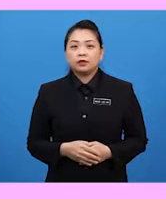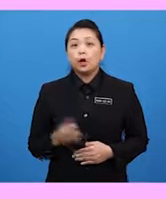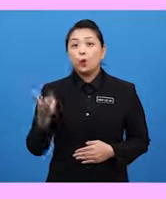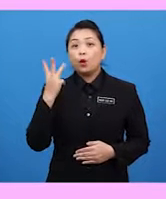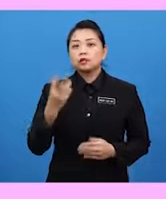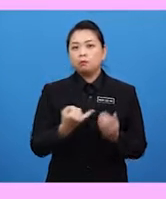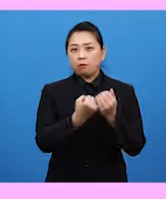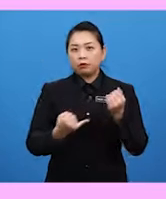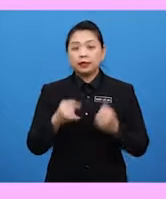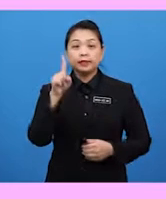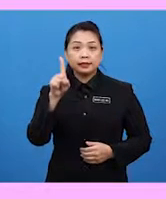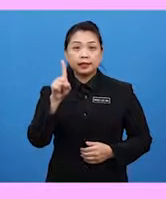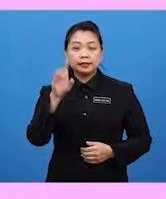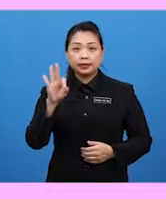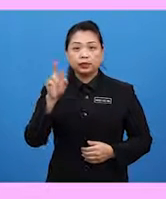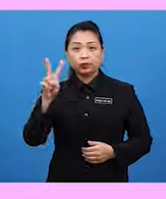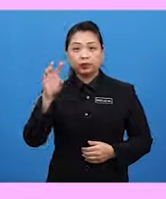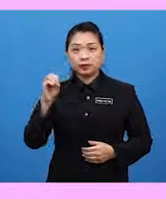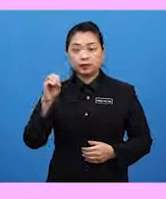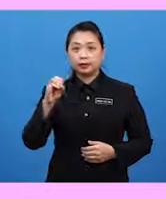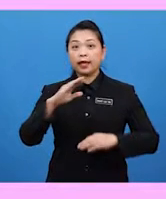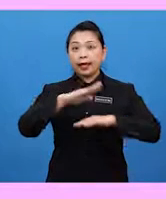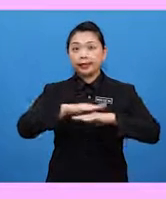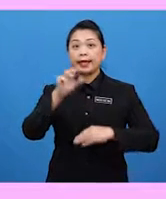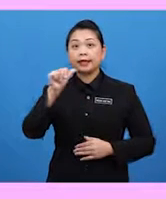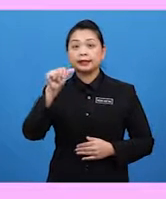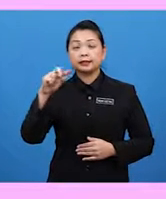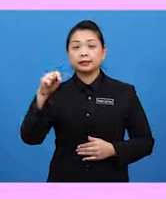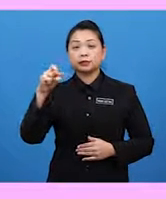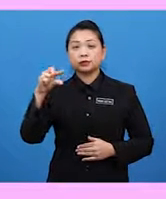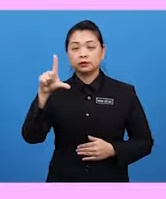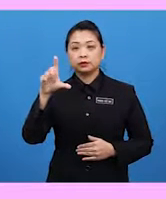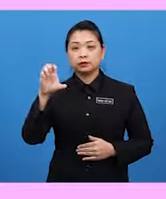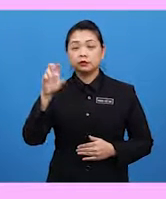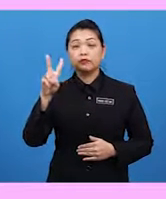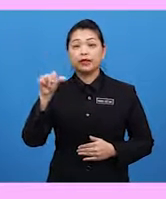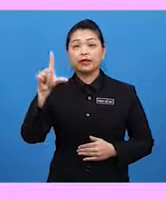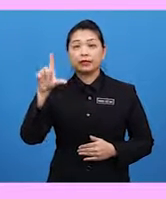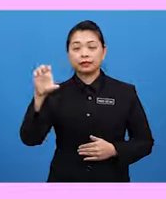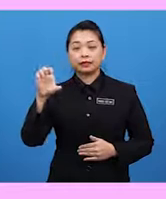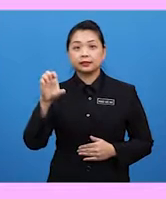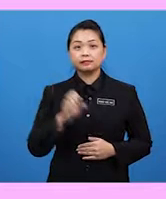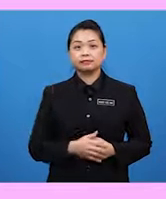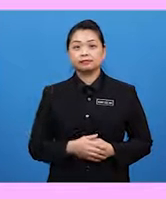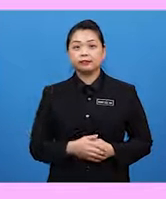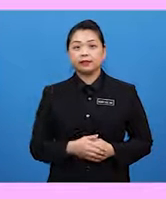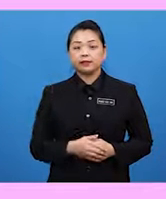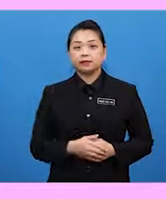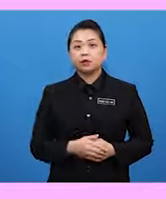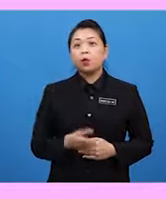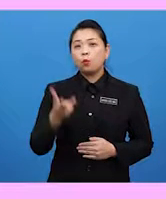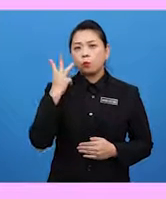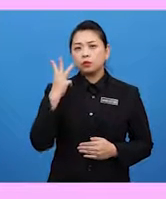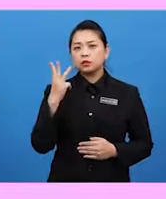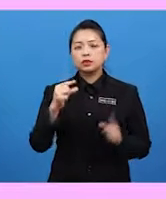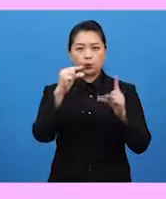born in 1920 at Angle Vale in South Australian Plains. Max Fetchen was a